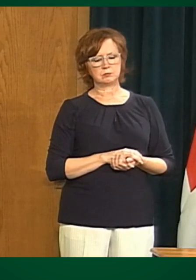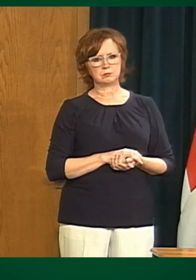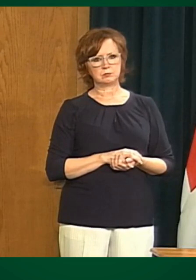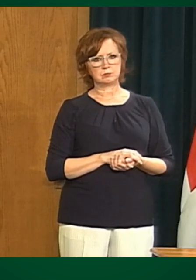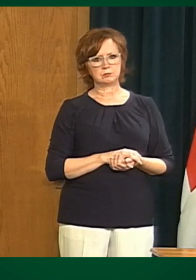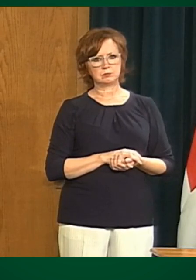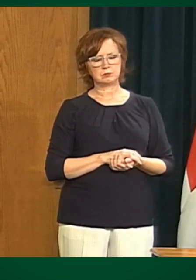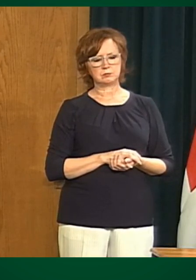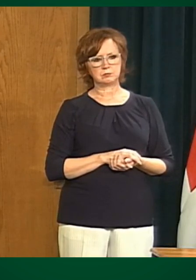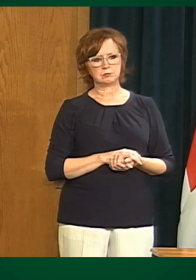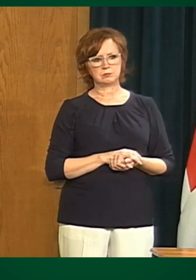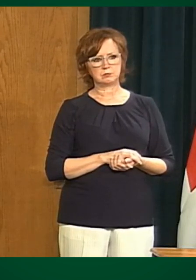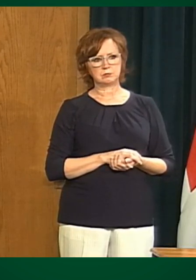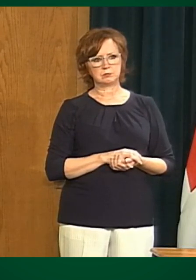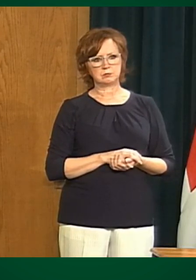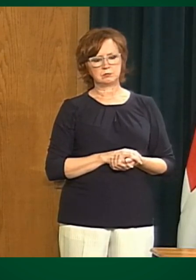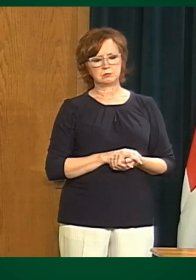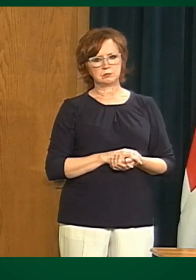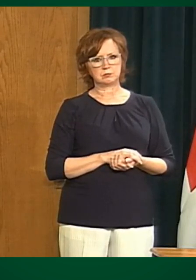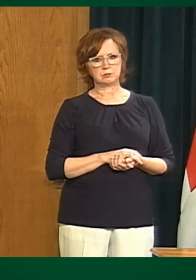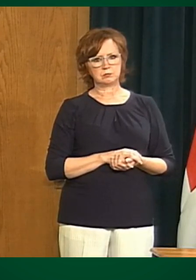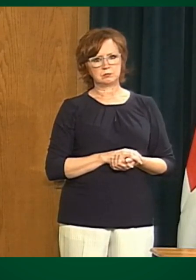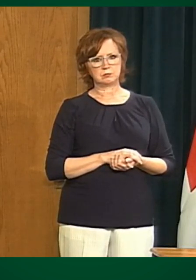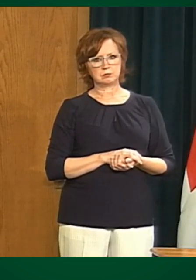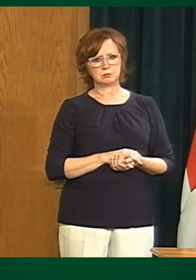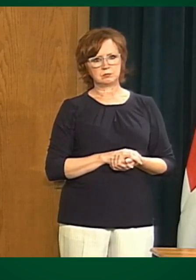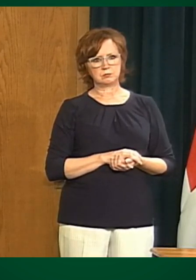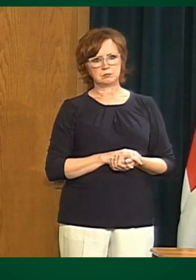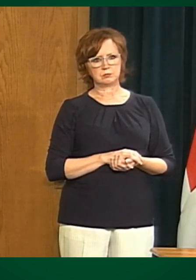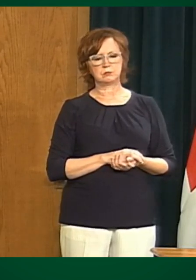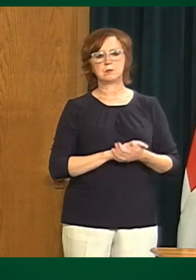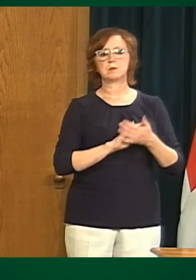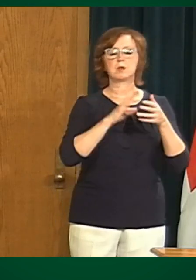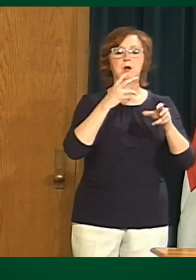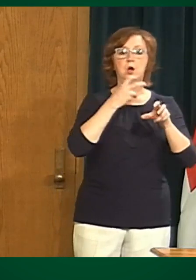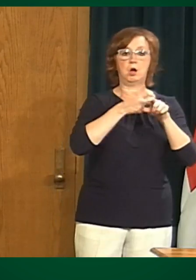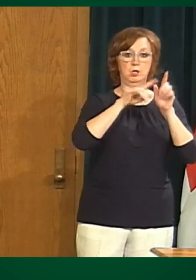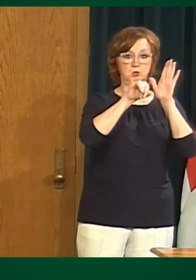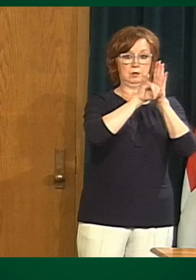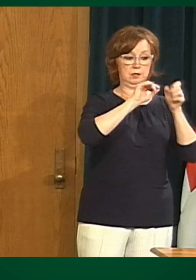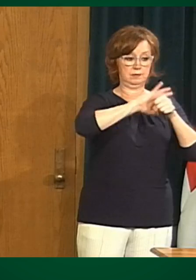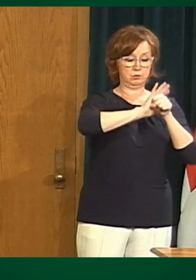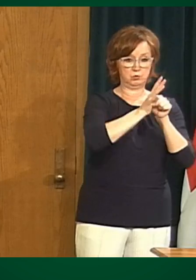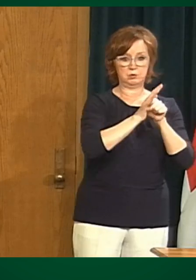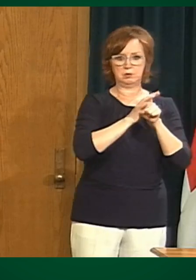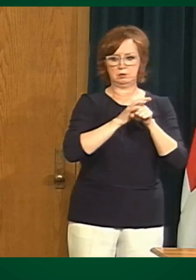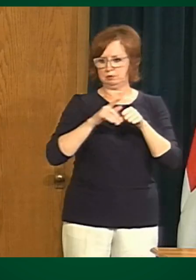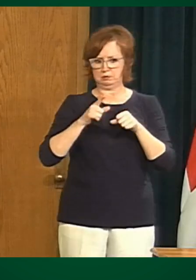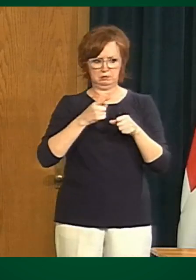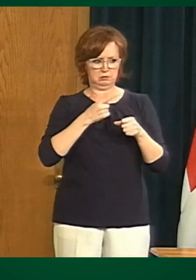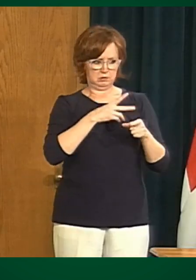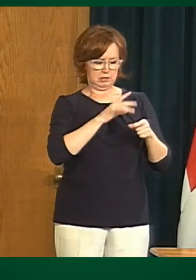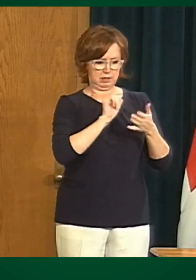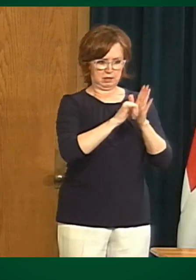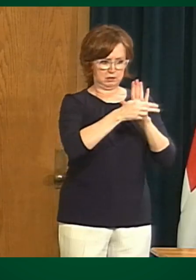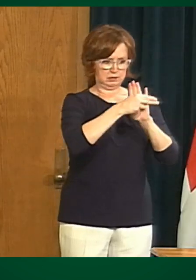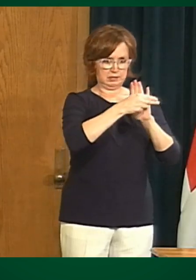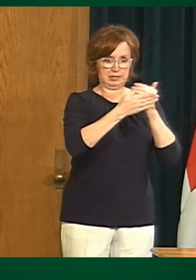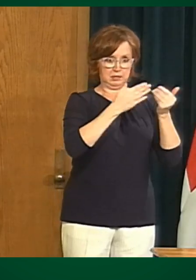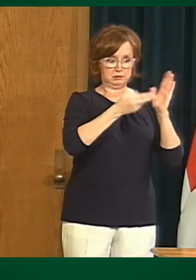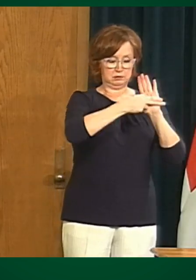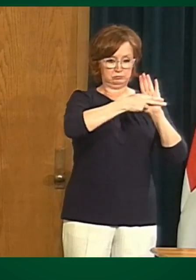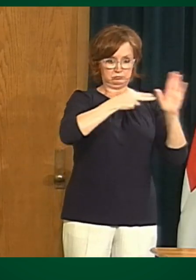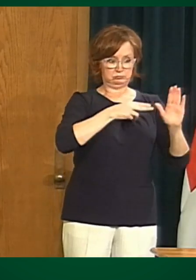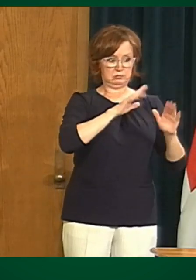that the signs of COVID-19 can be similar to those of other diseases, viral